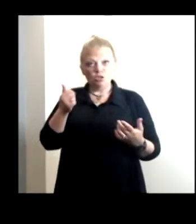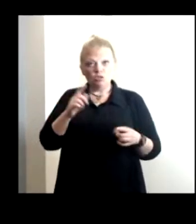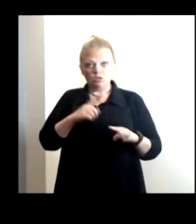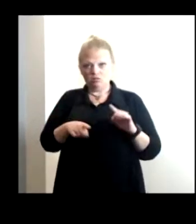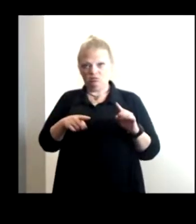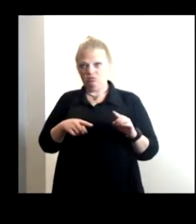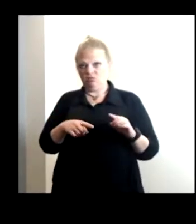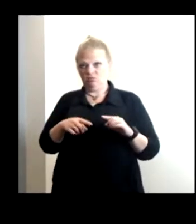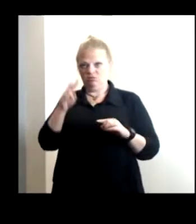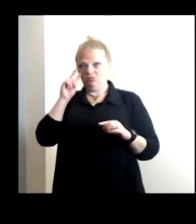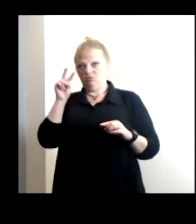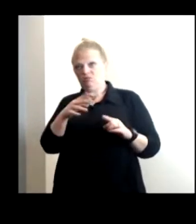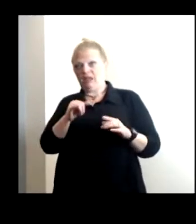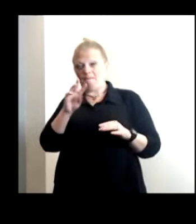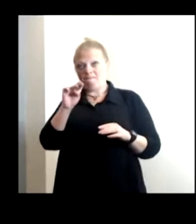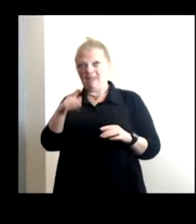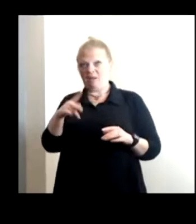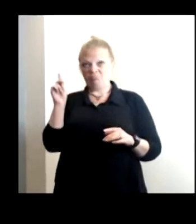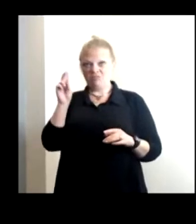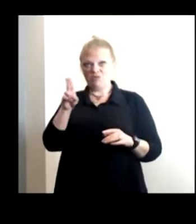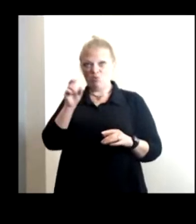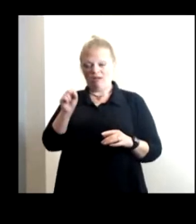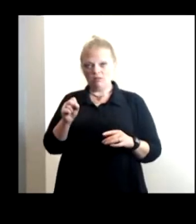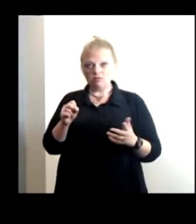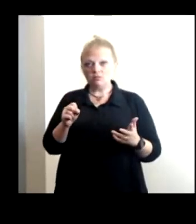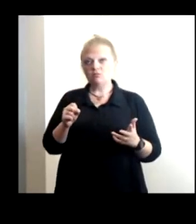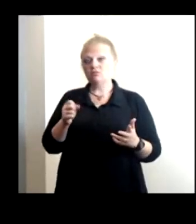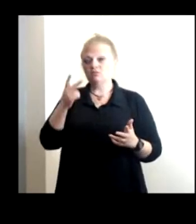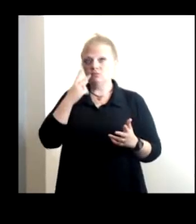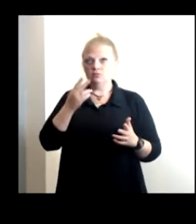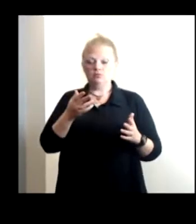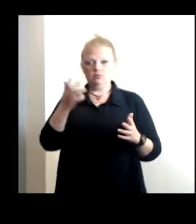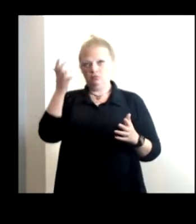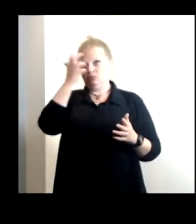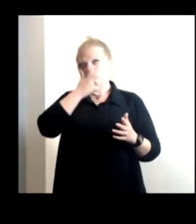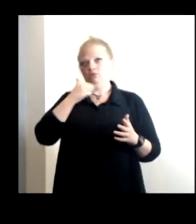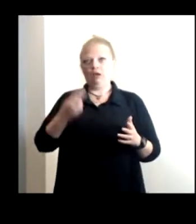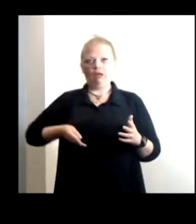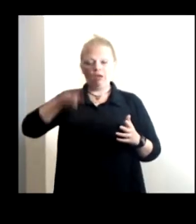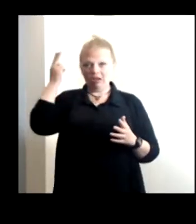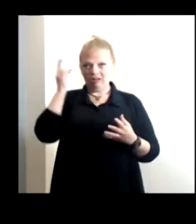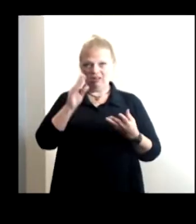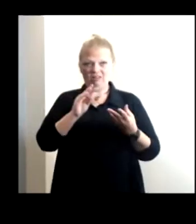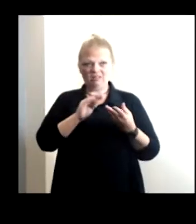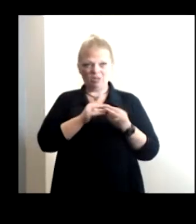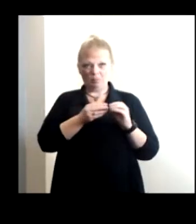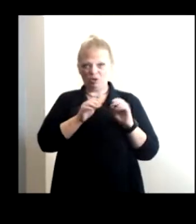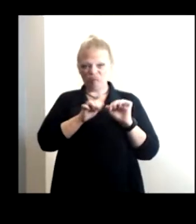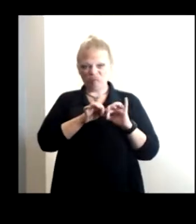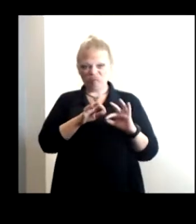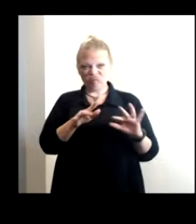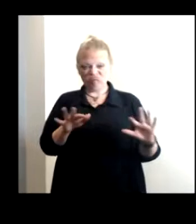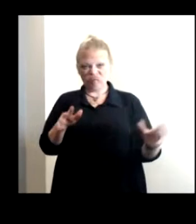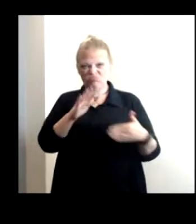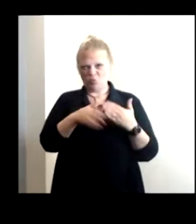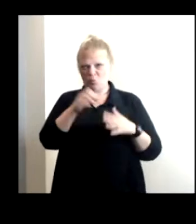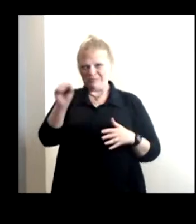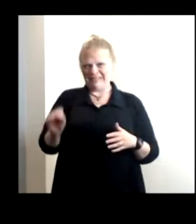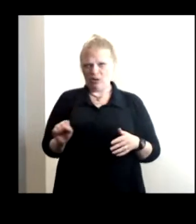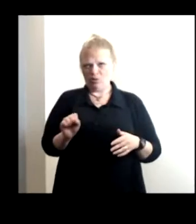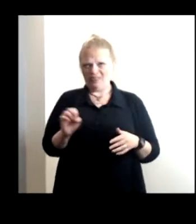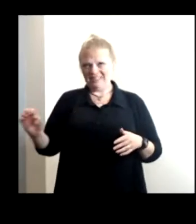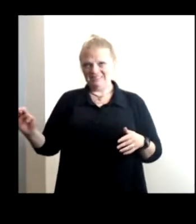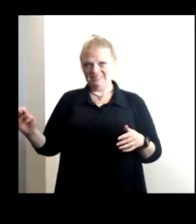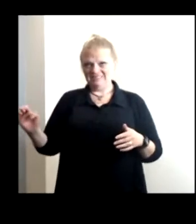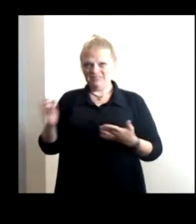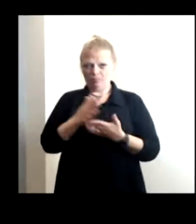at this map of the United States and see these high rates of transmission in almost the whole Southeast